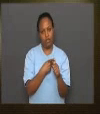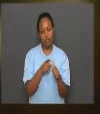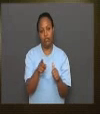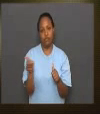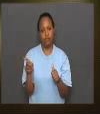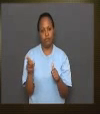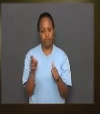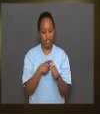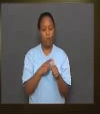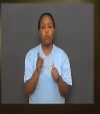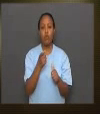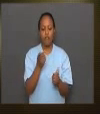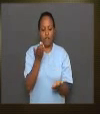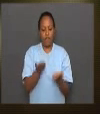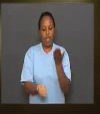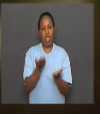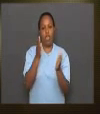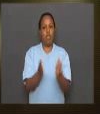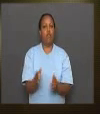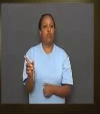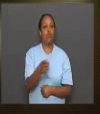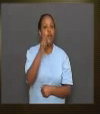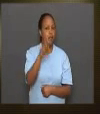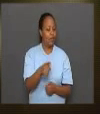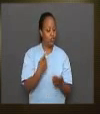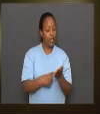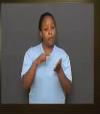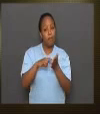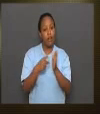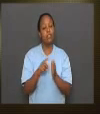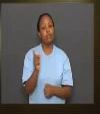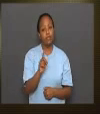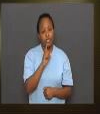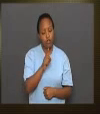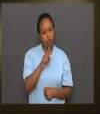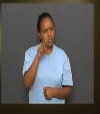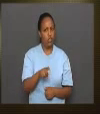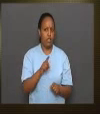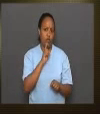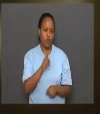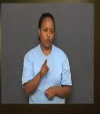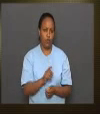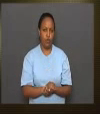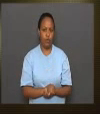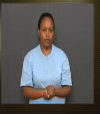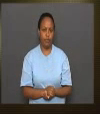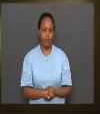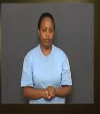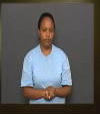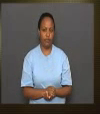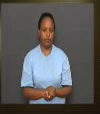must be fair. This means that it is necessary for them to